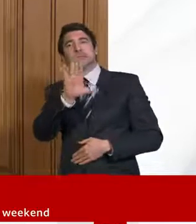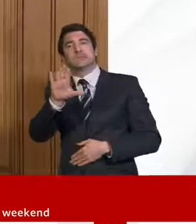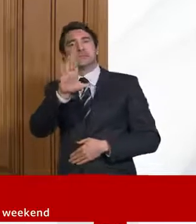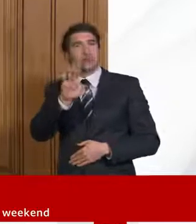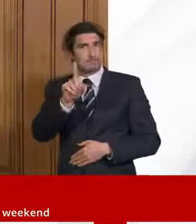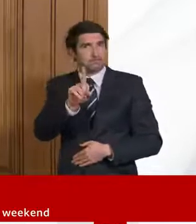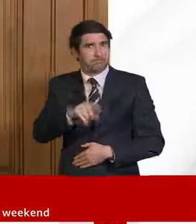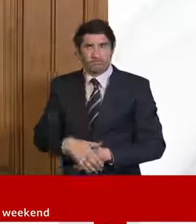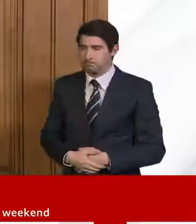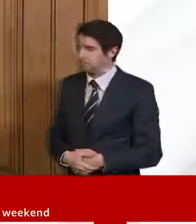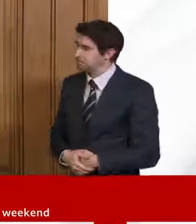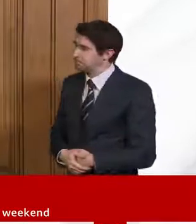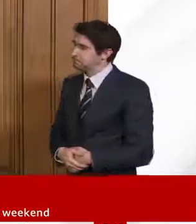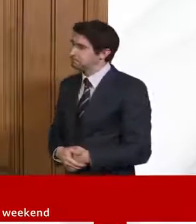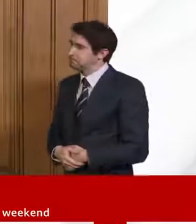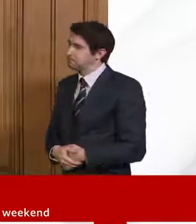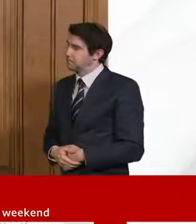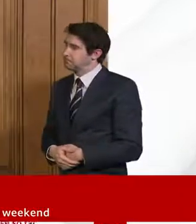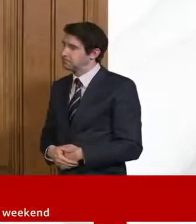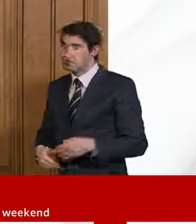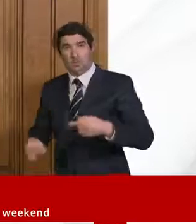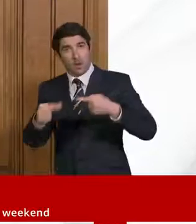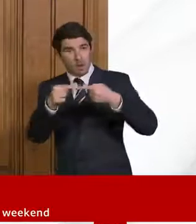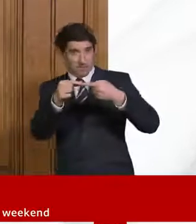particular to increase capacity of